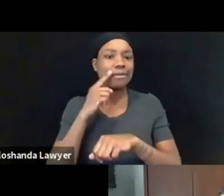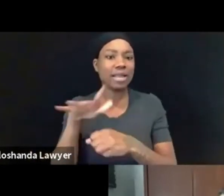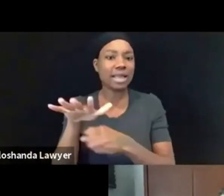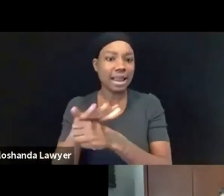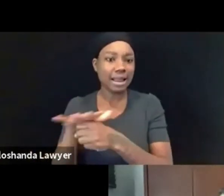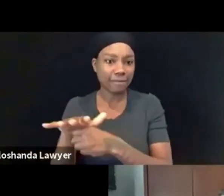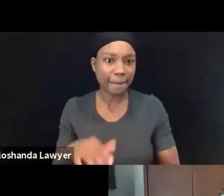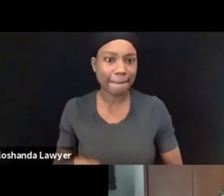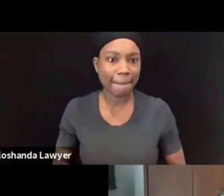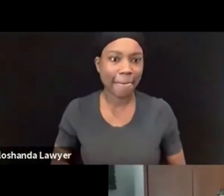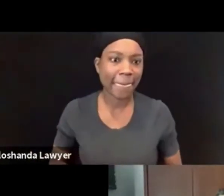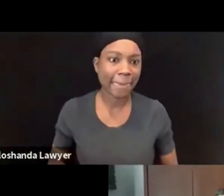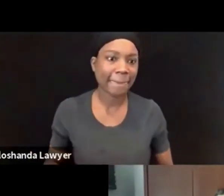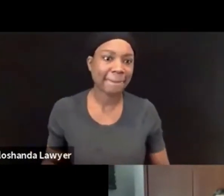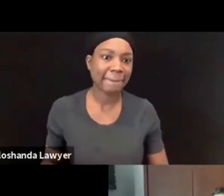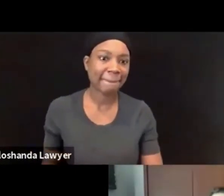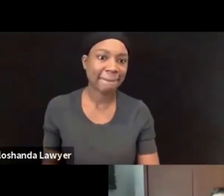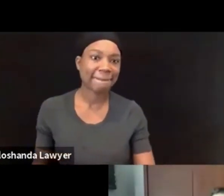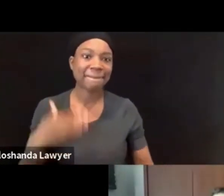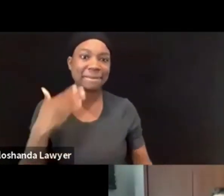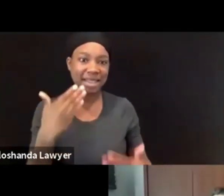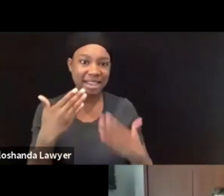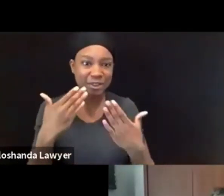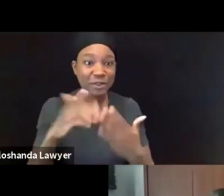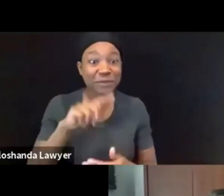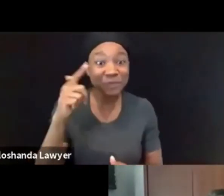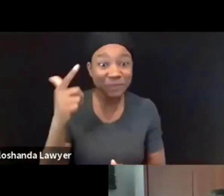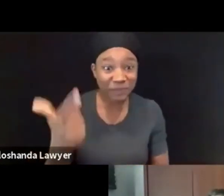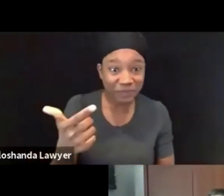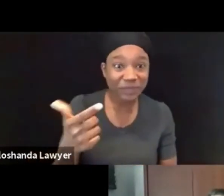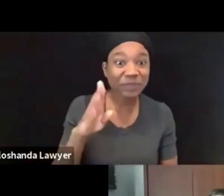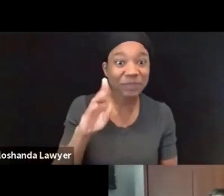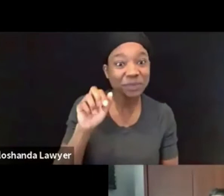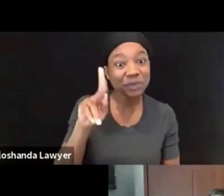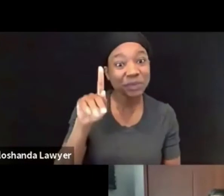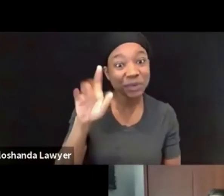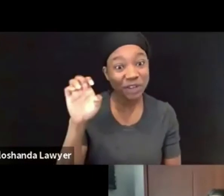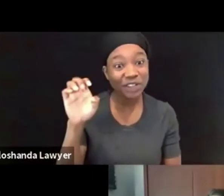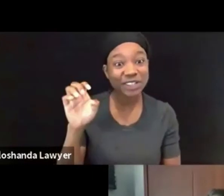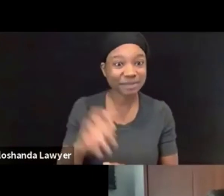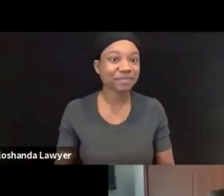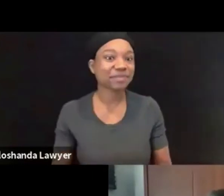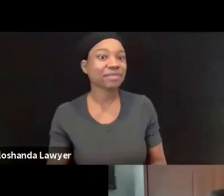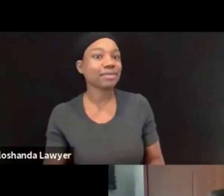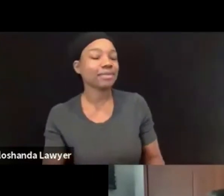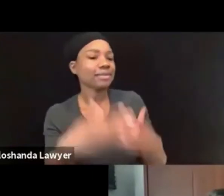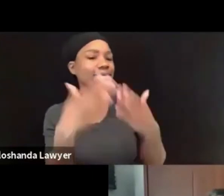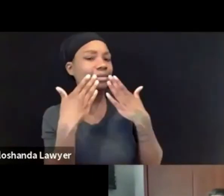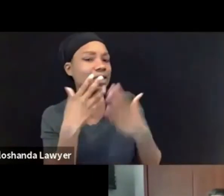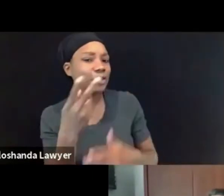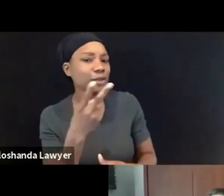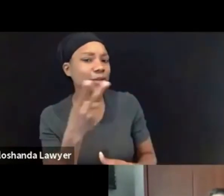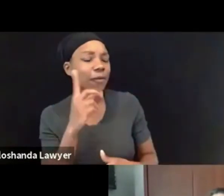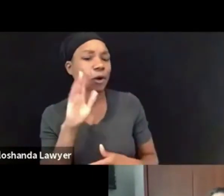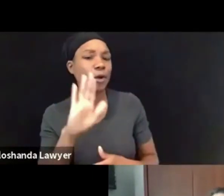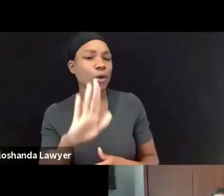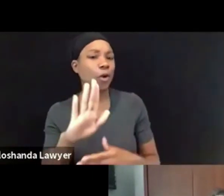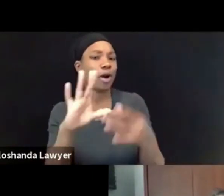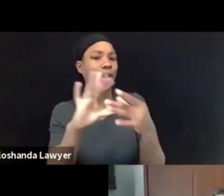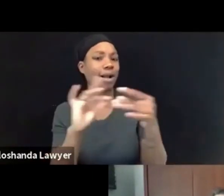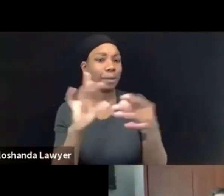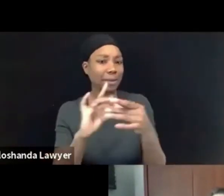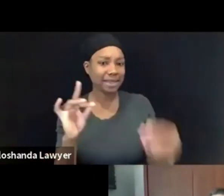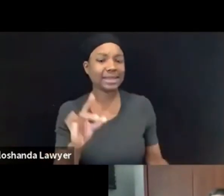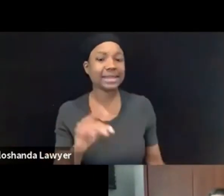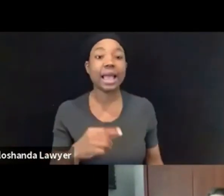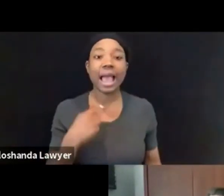Thank you, Mr. Sayers. Dr. Burke. Thank you both for those insightful comments. I